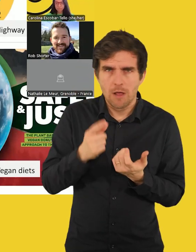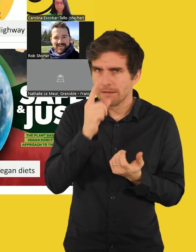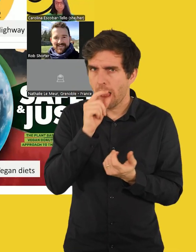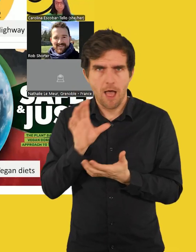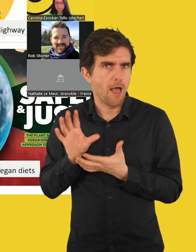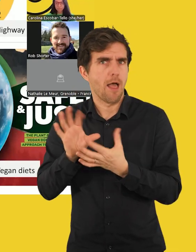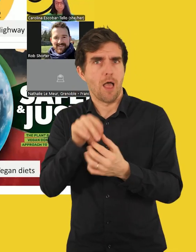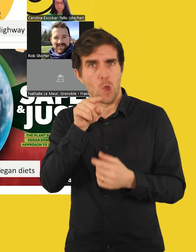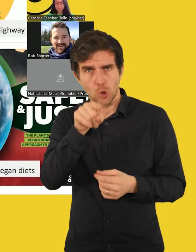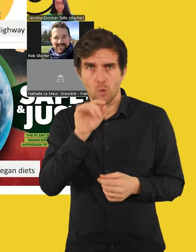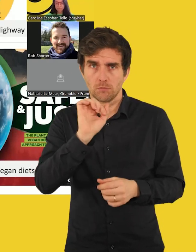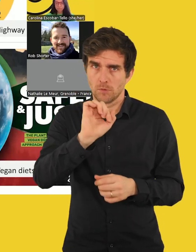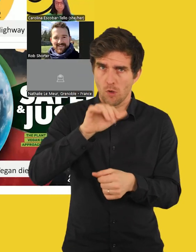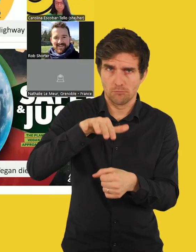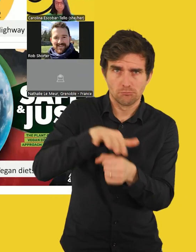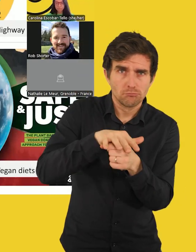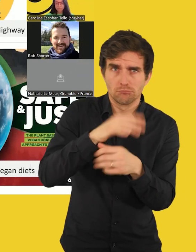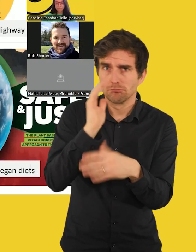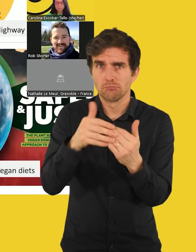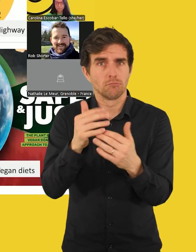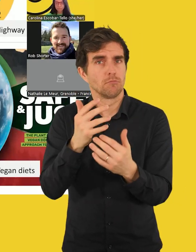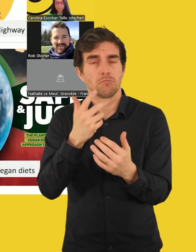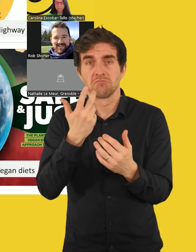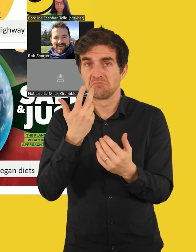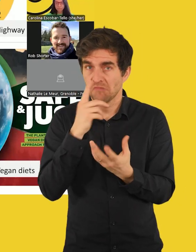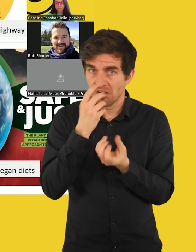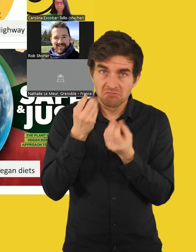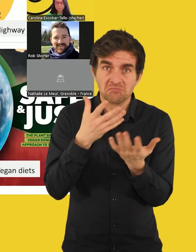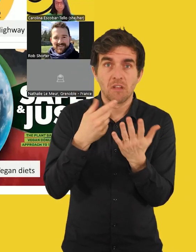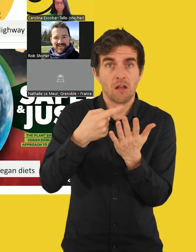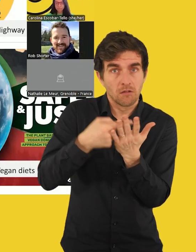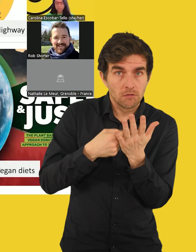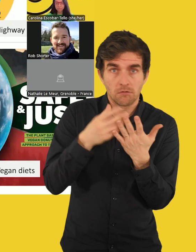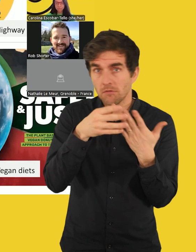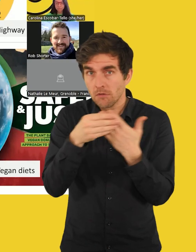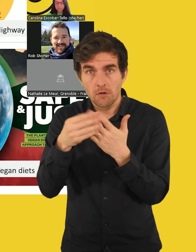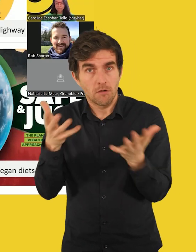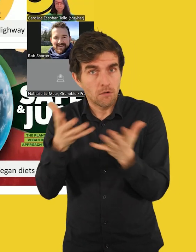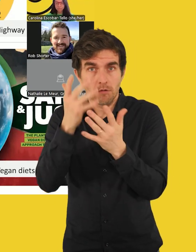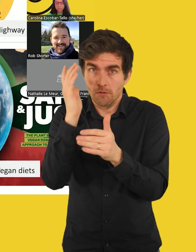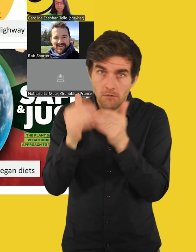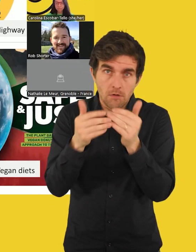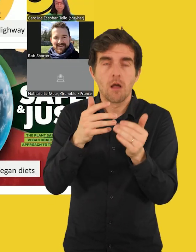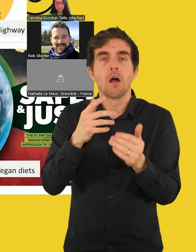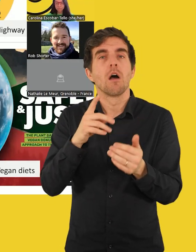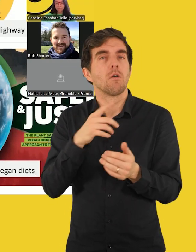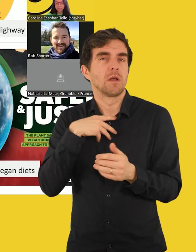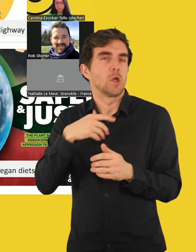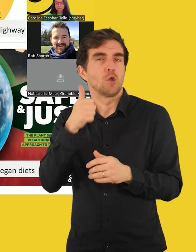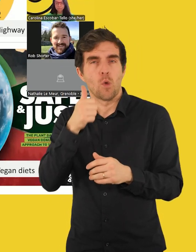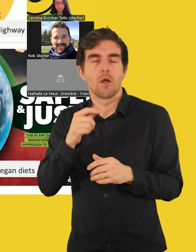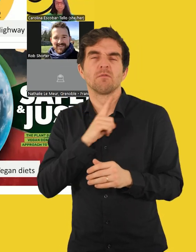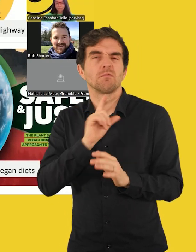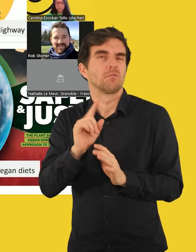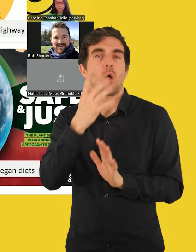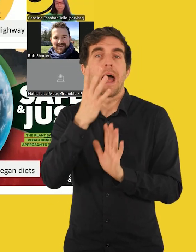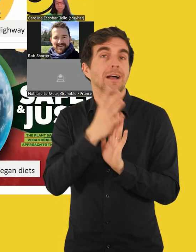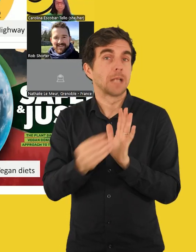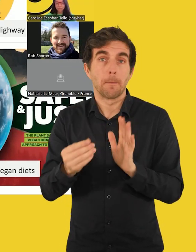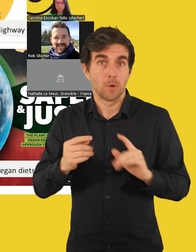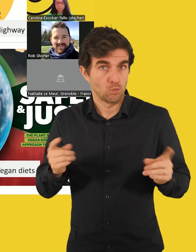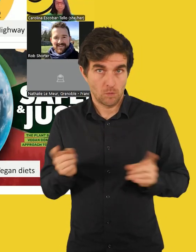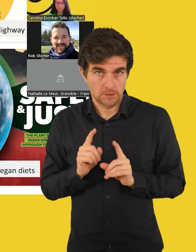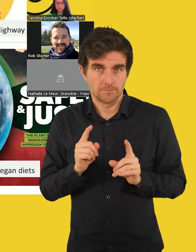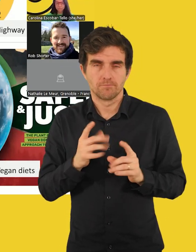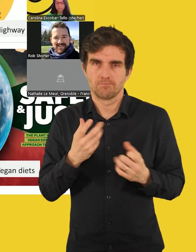want to think about how you could apply this to a particular sector you're in. We're creating a set of guidelines to help steer this well, because we know that, you know,